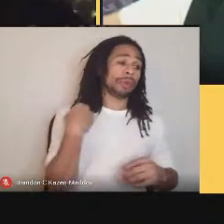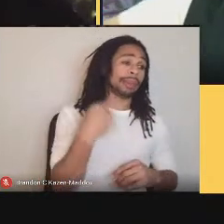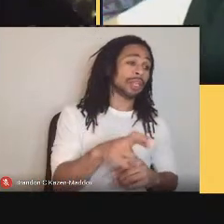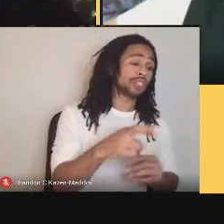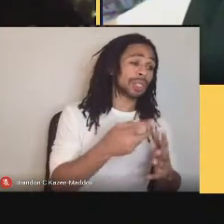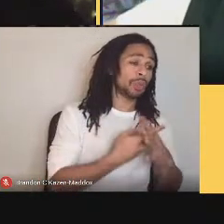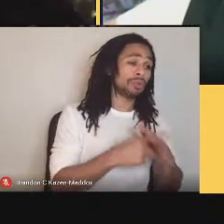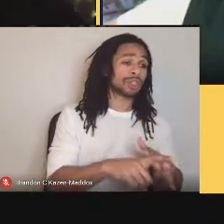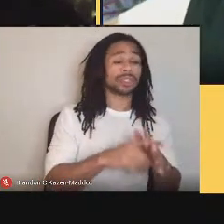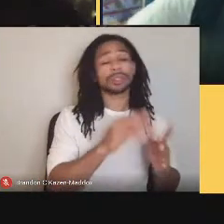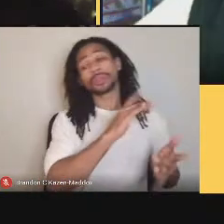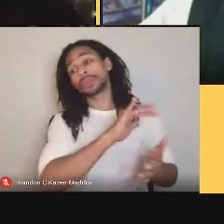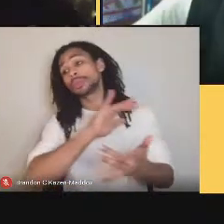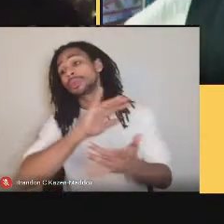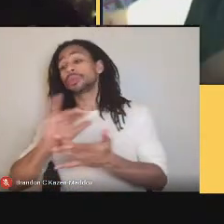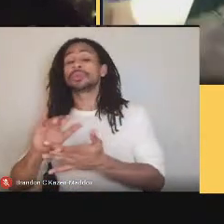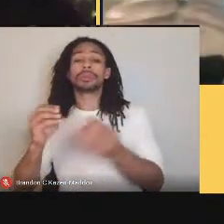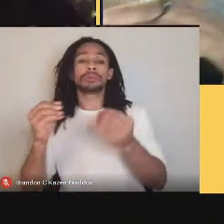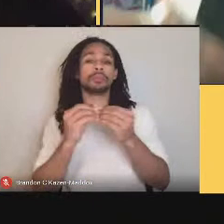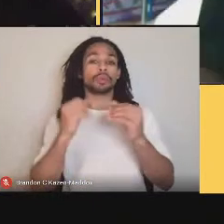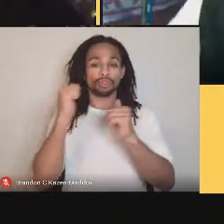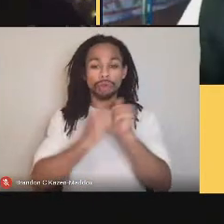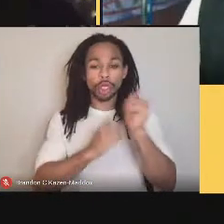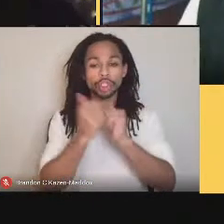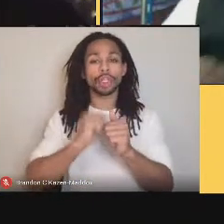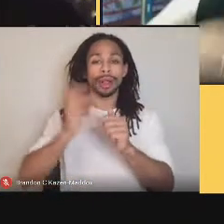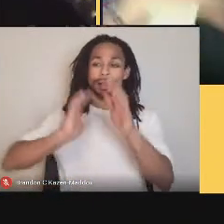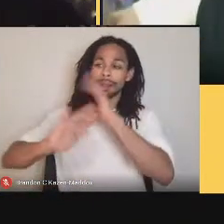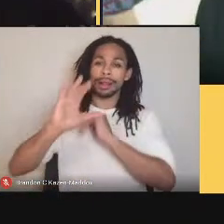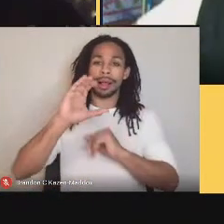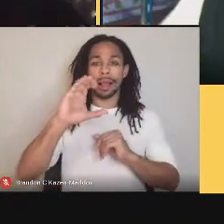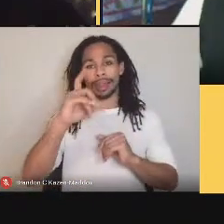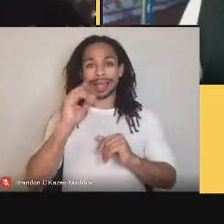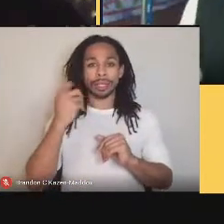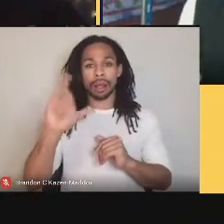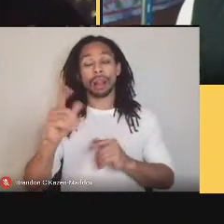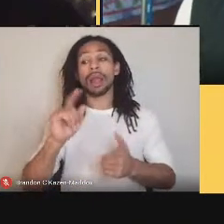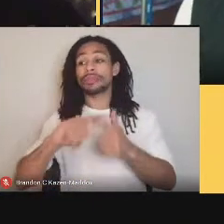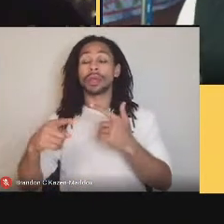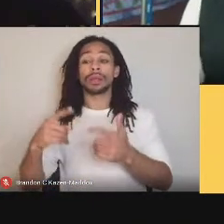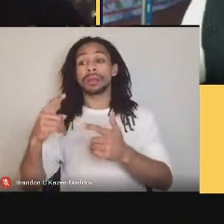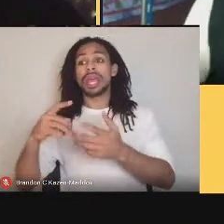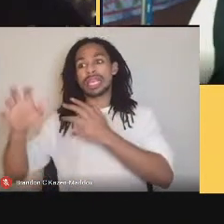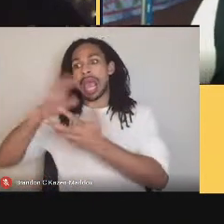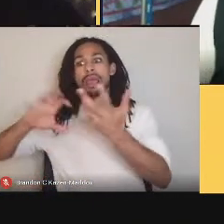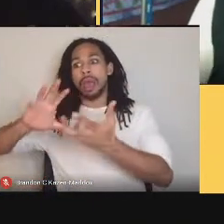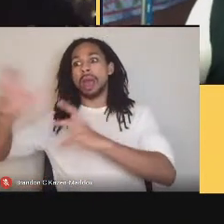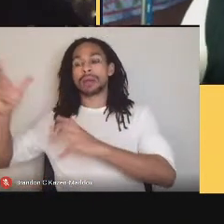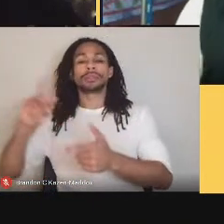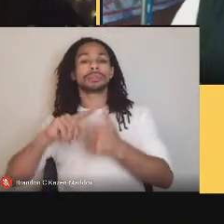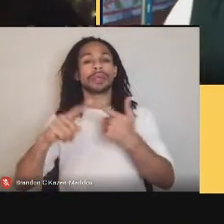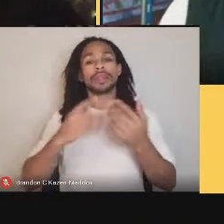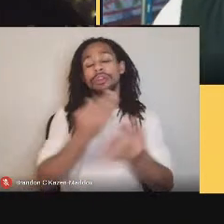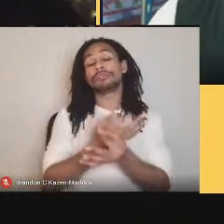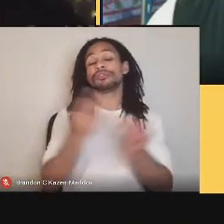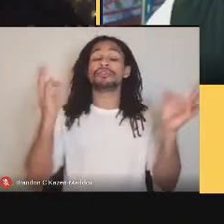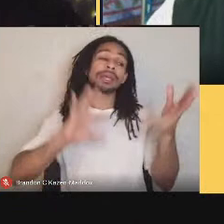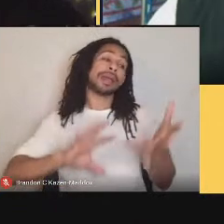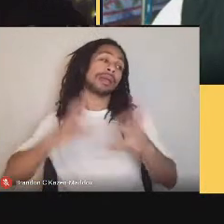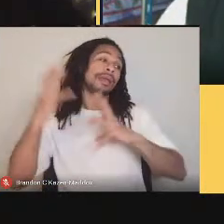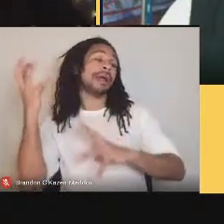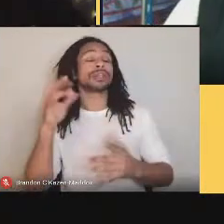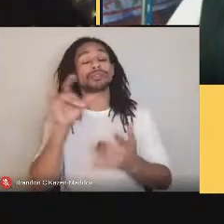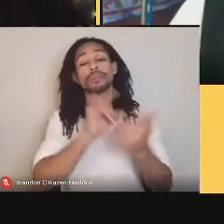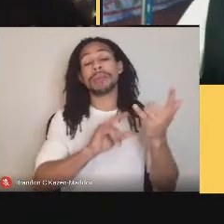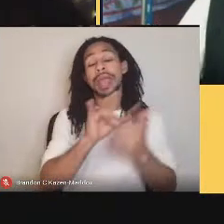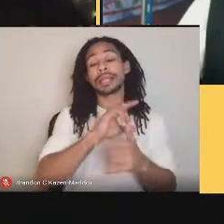to more structured, and then to more of a chaotic, and then a free chaos, like the Romantic era, and then contemporary music,